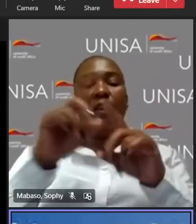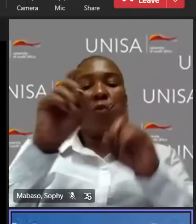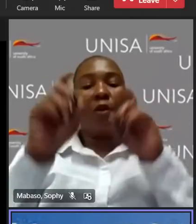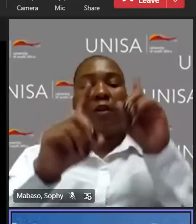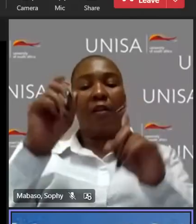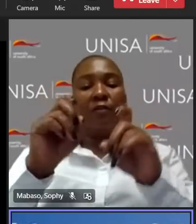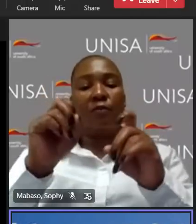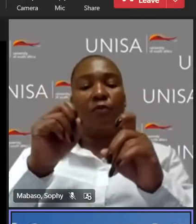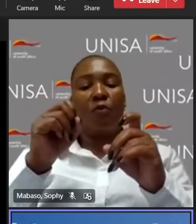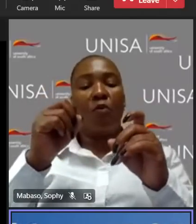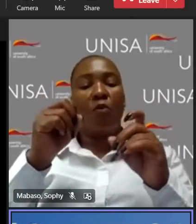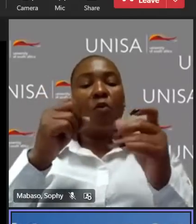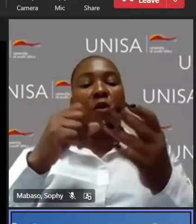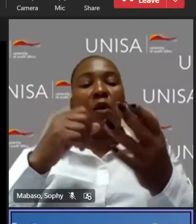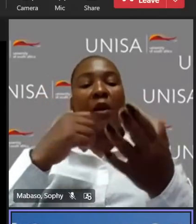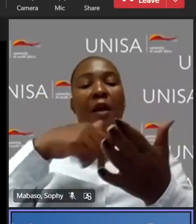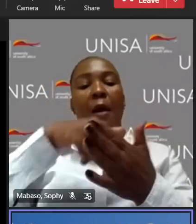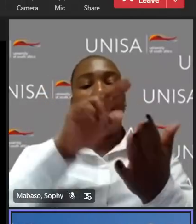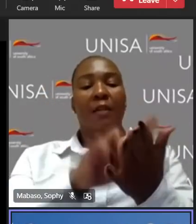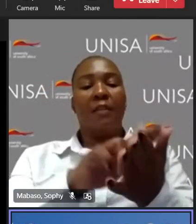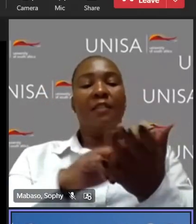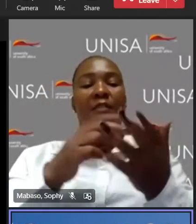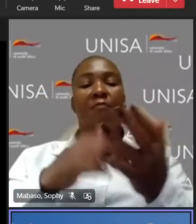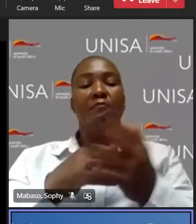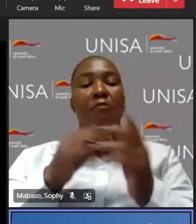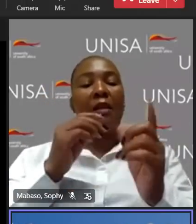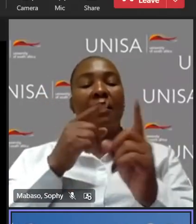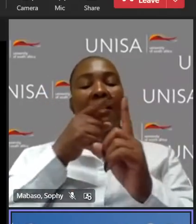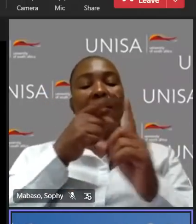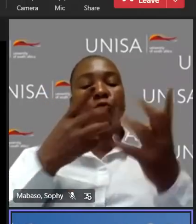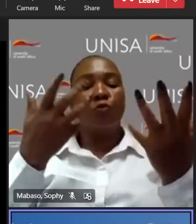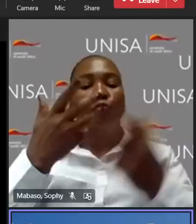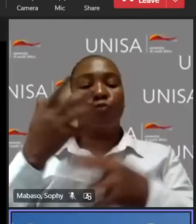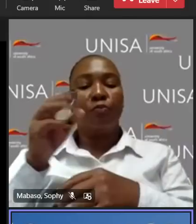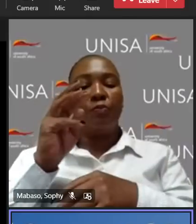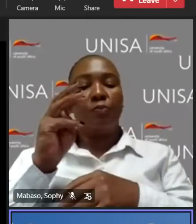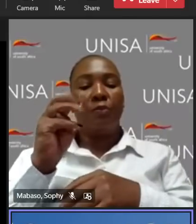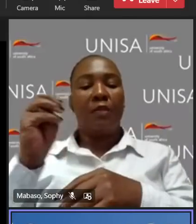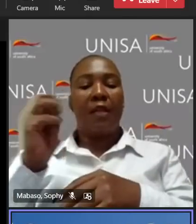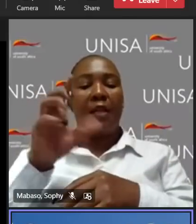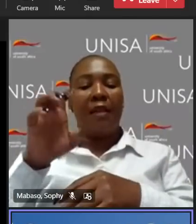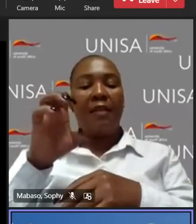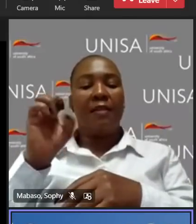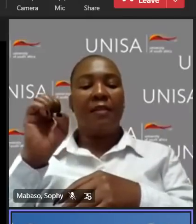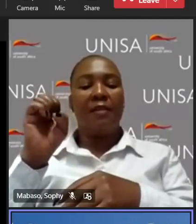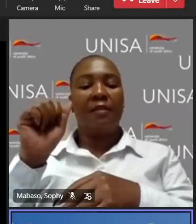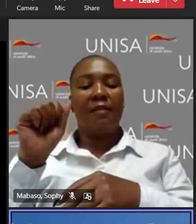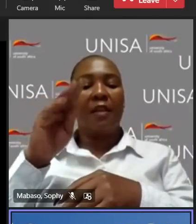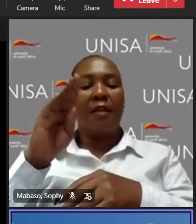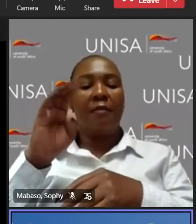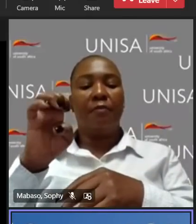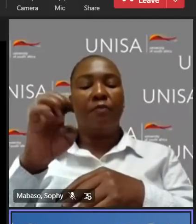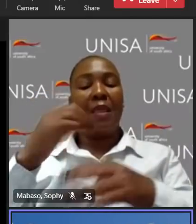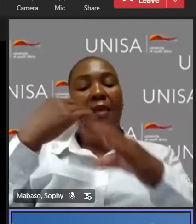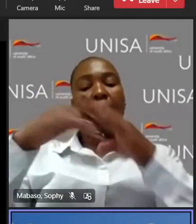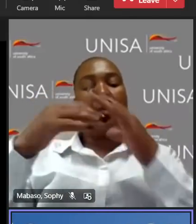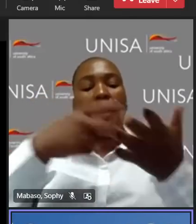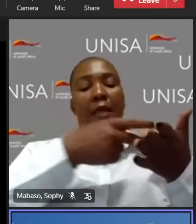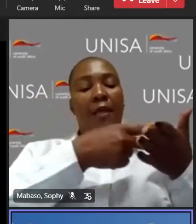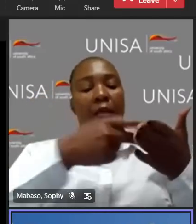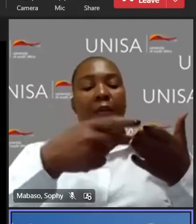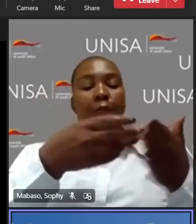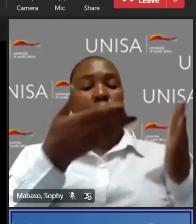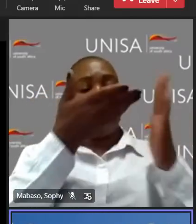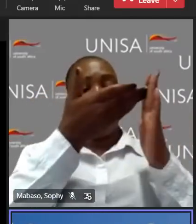they must be directed to Mr. Lesabe. The email address is also noted. And then